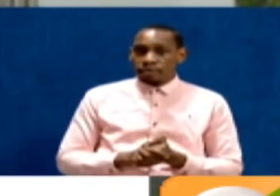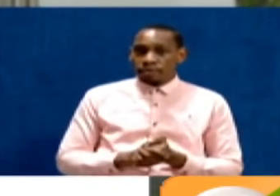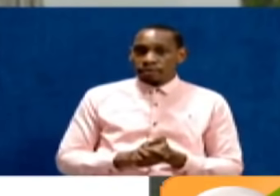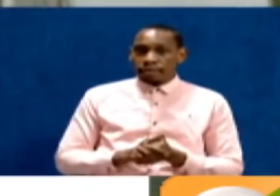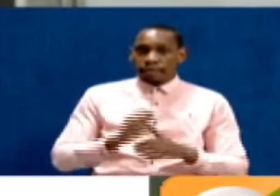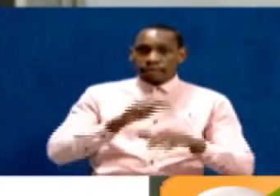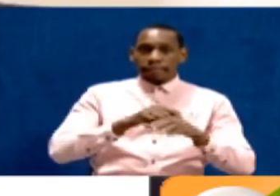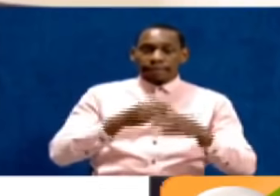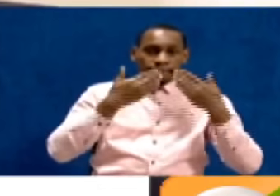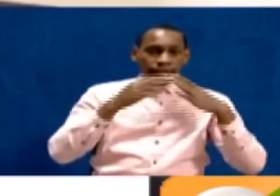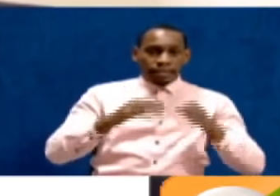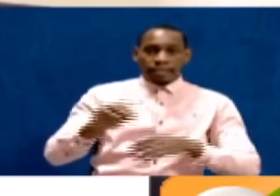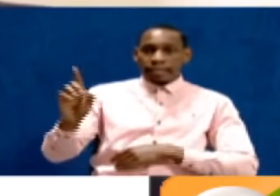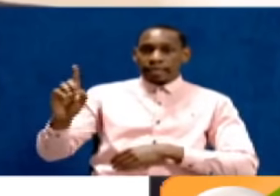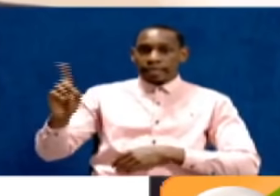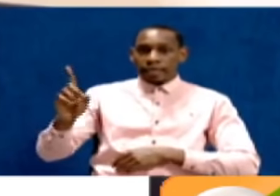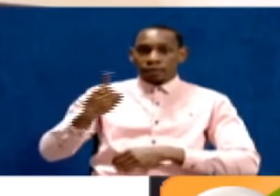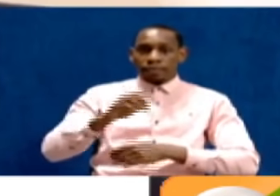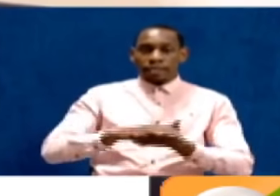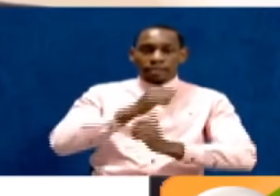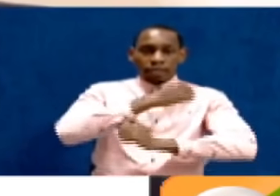When I left Nairobi School in